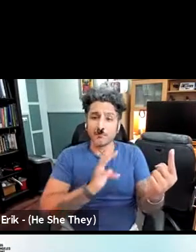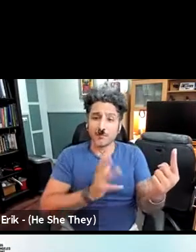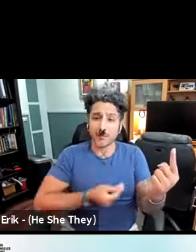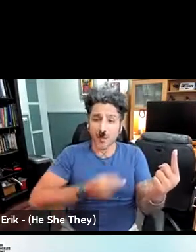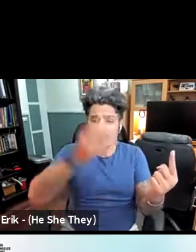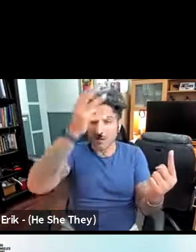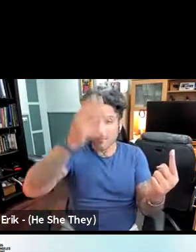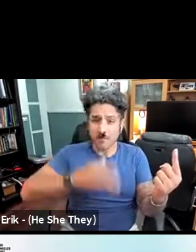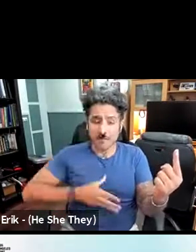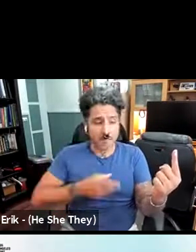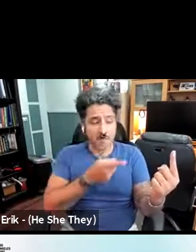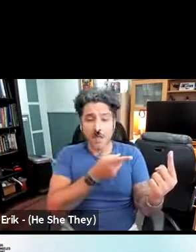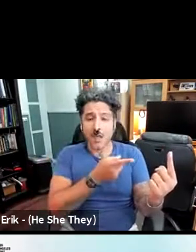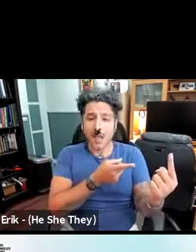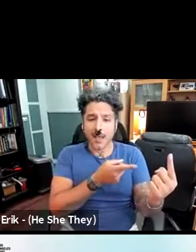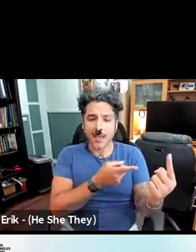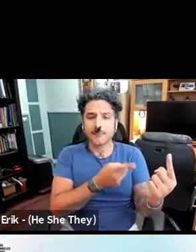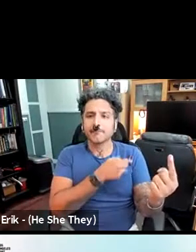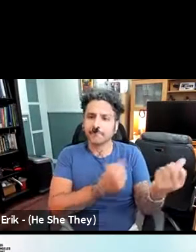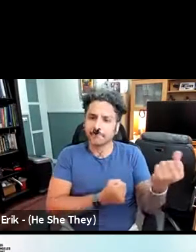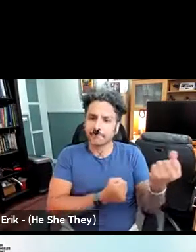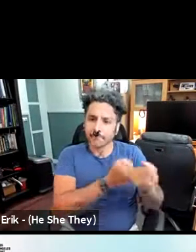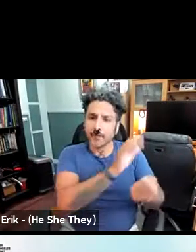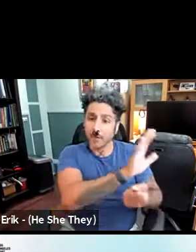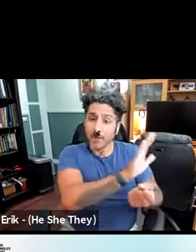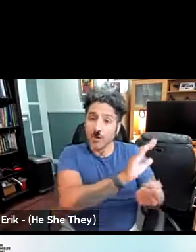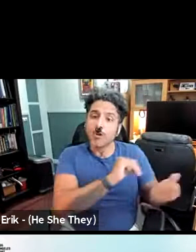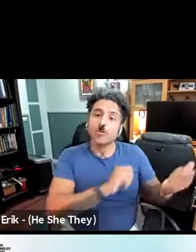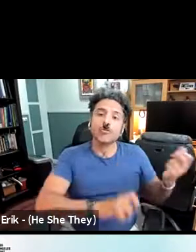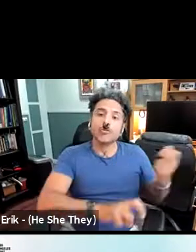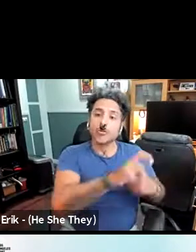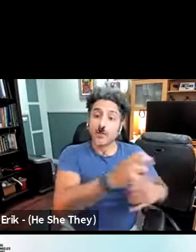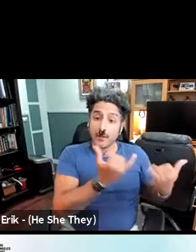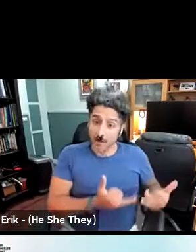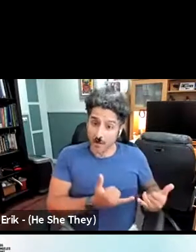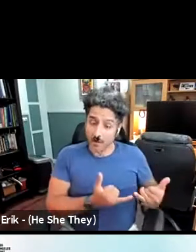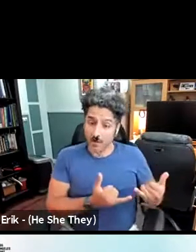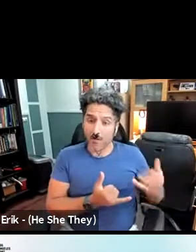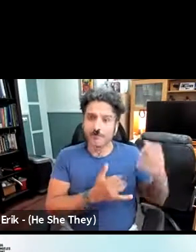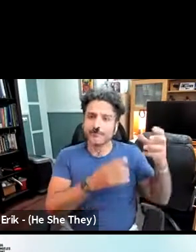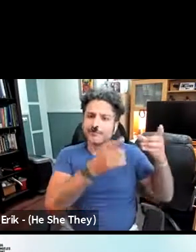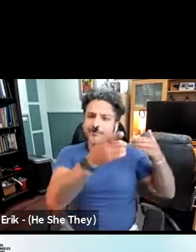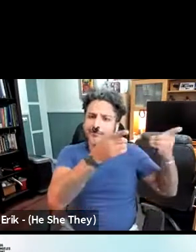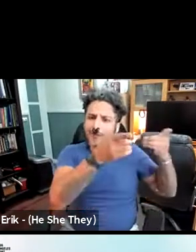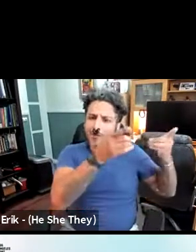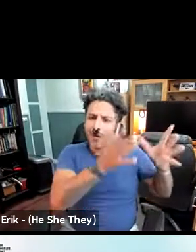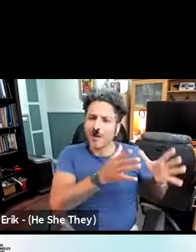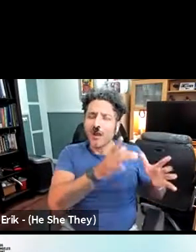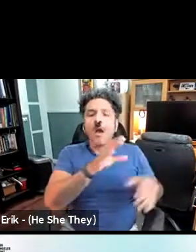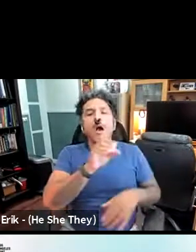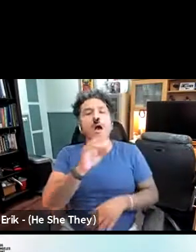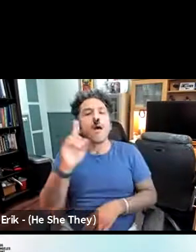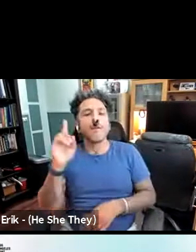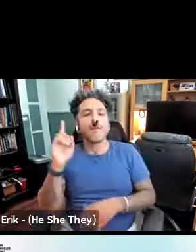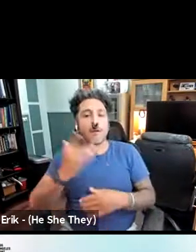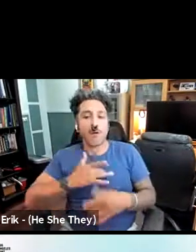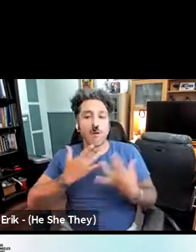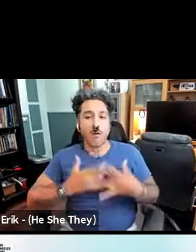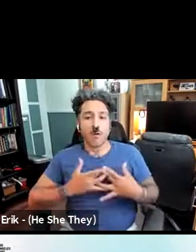guy and help them on their journey. And in that, they are now the director of Hearts and Ears here in